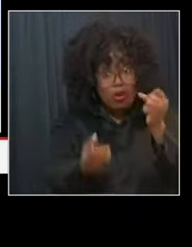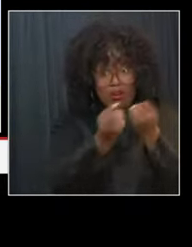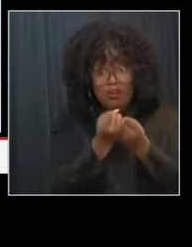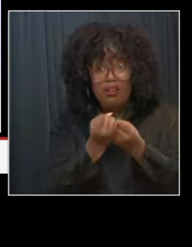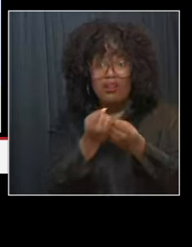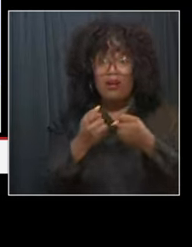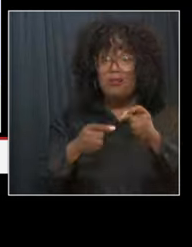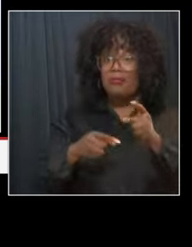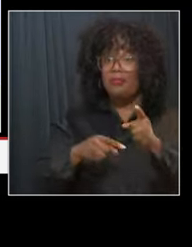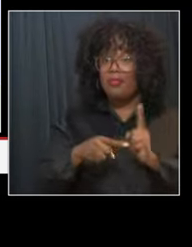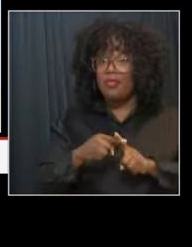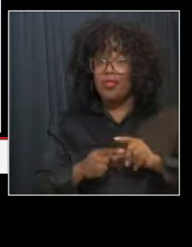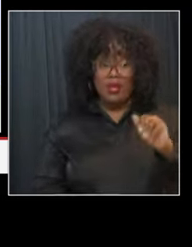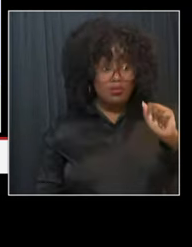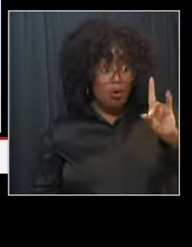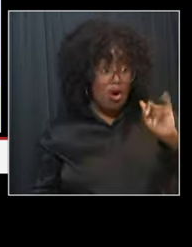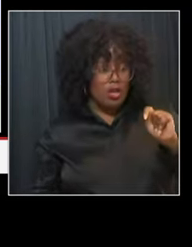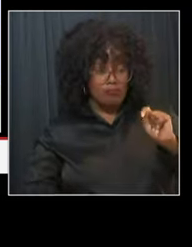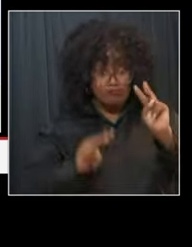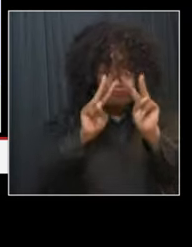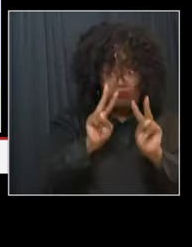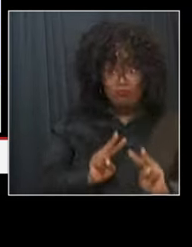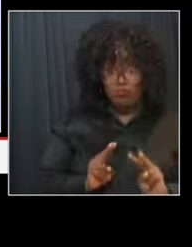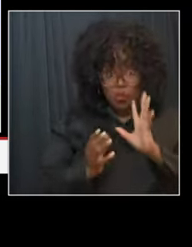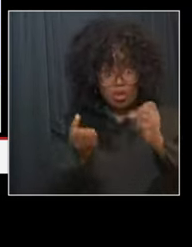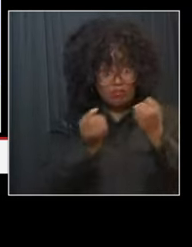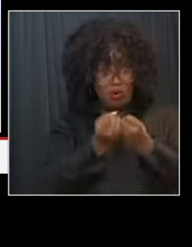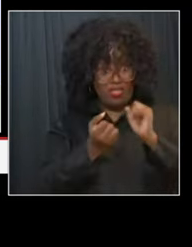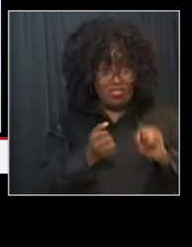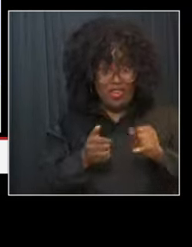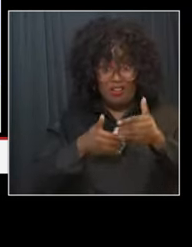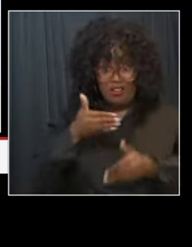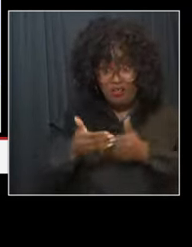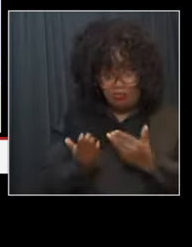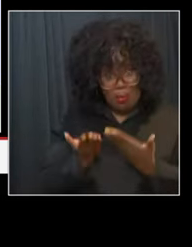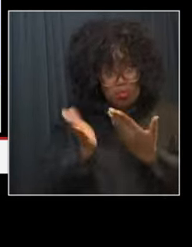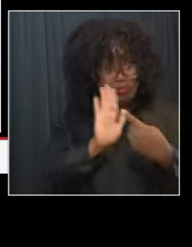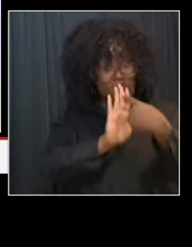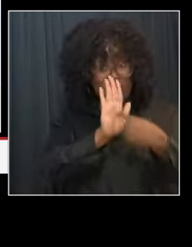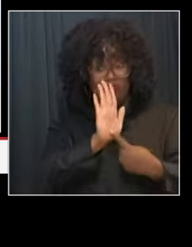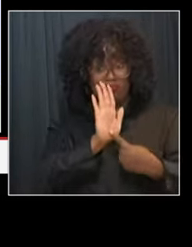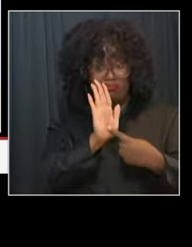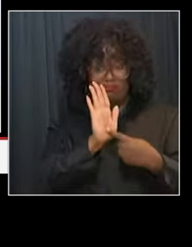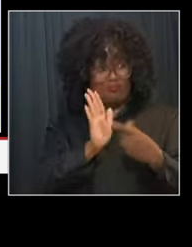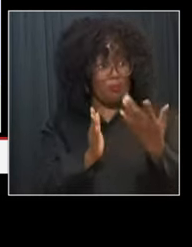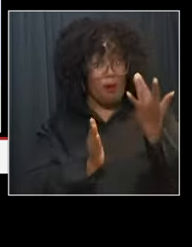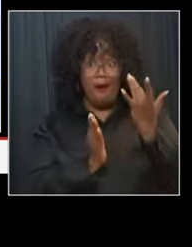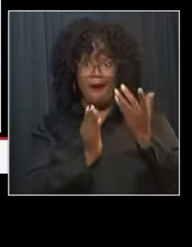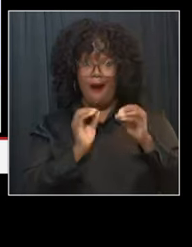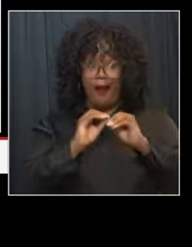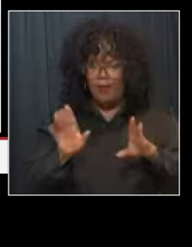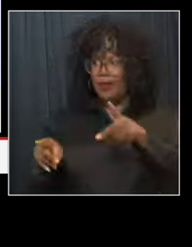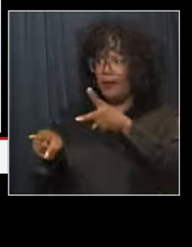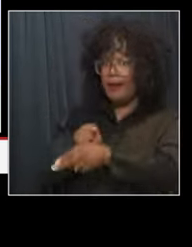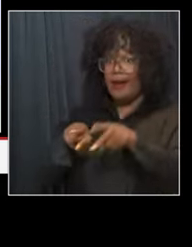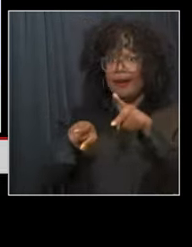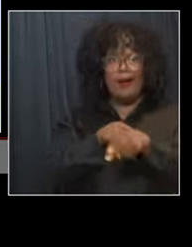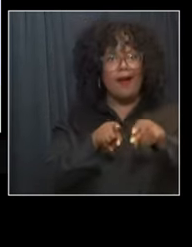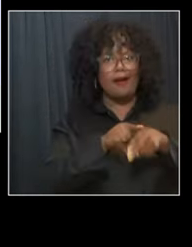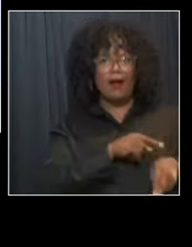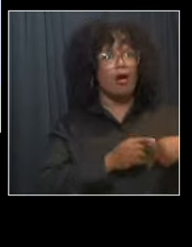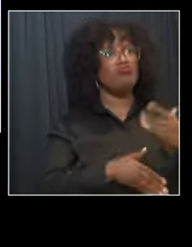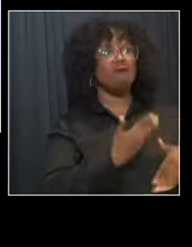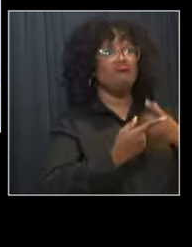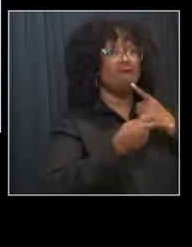the administration, and I think these cuts show that there's room for us to work together on an audit across government to see